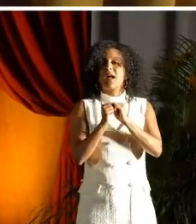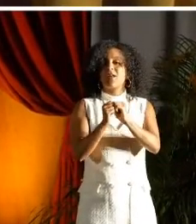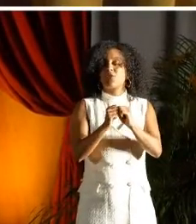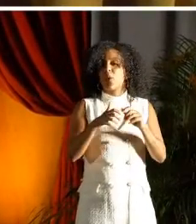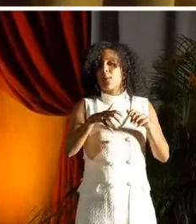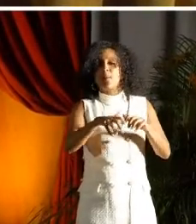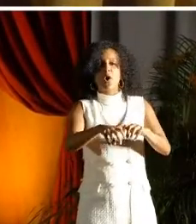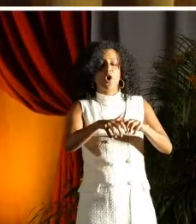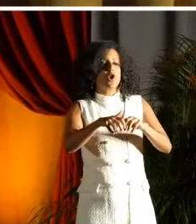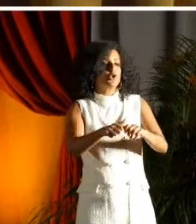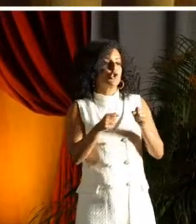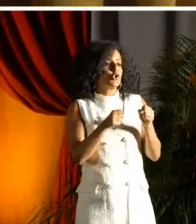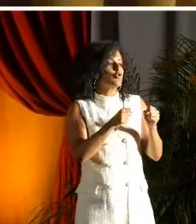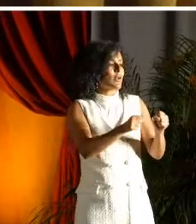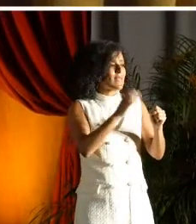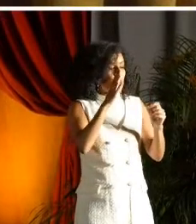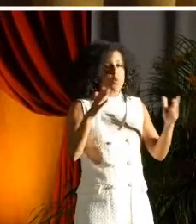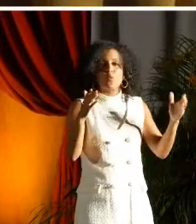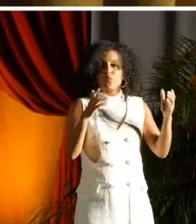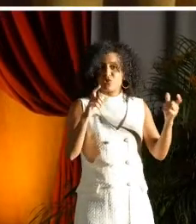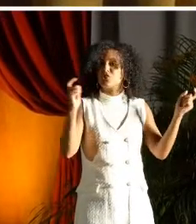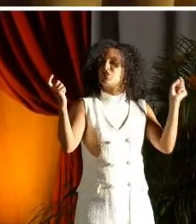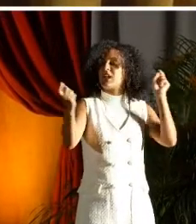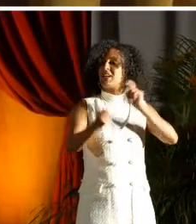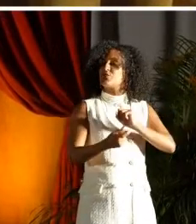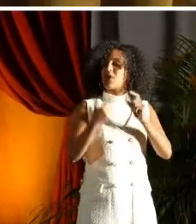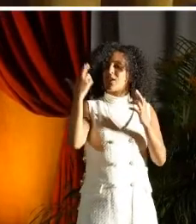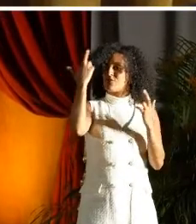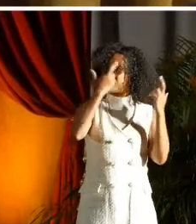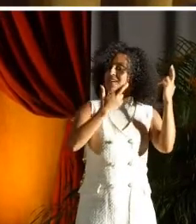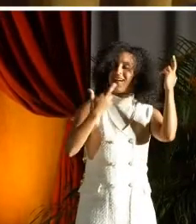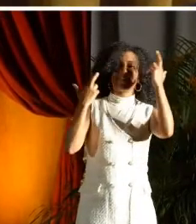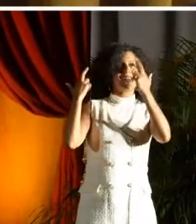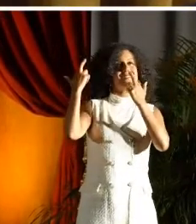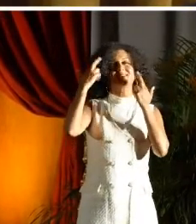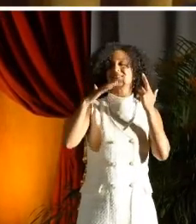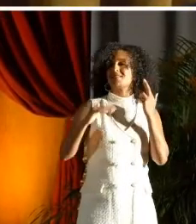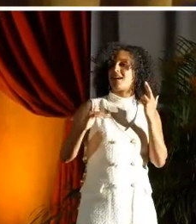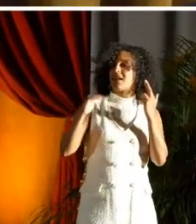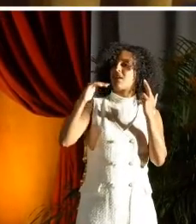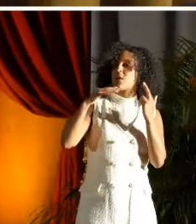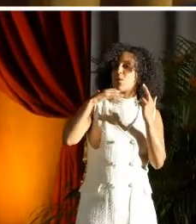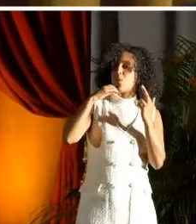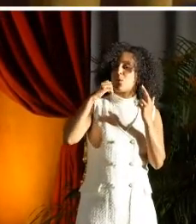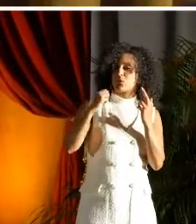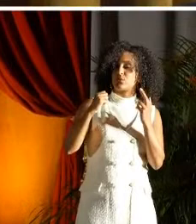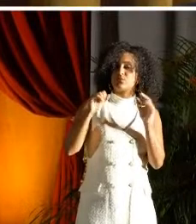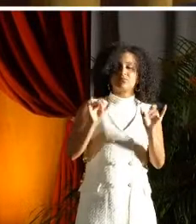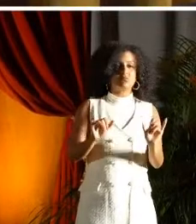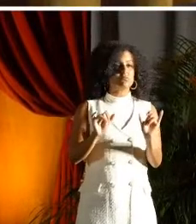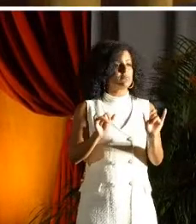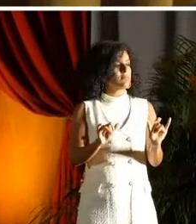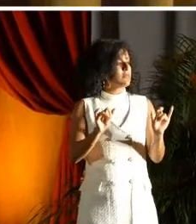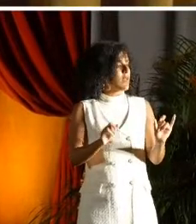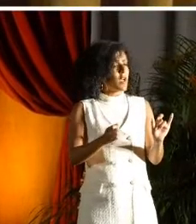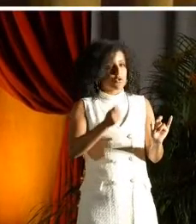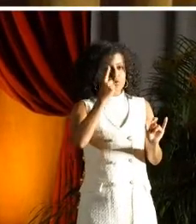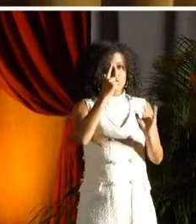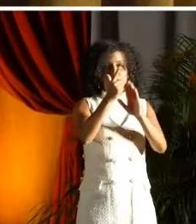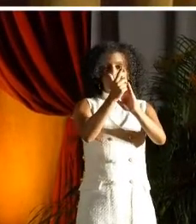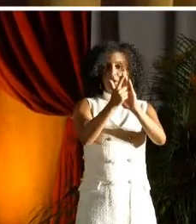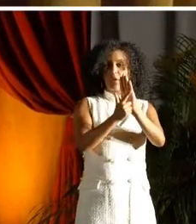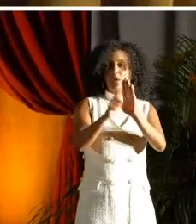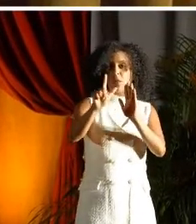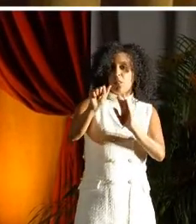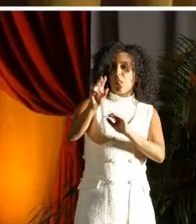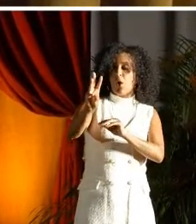streets. That was going to bring about the change. But I realized as I grew older and I understood the law, I